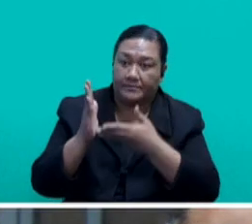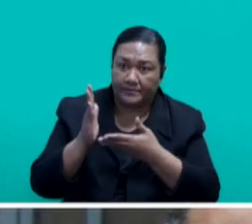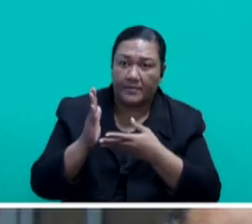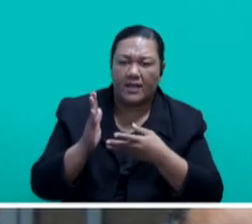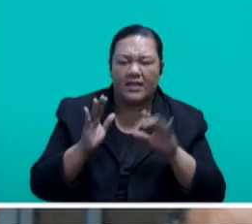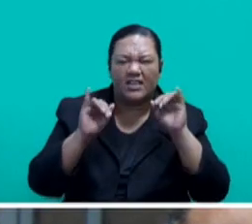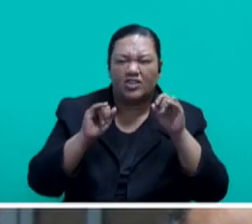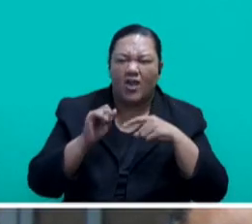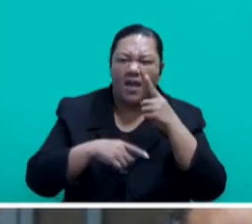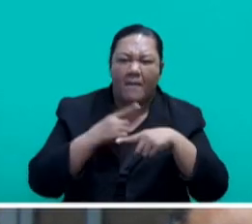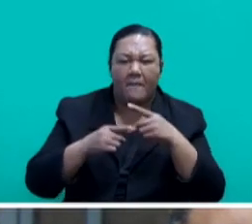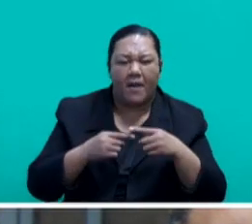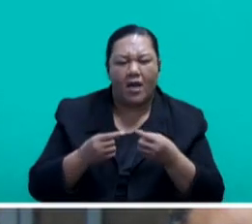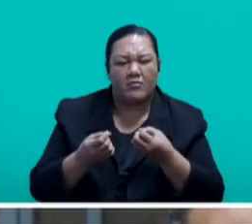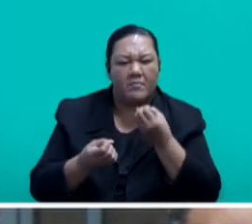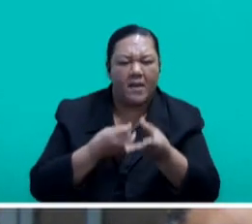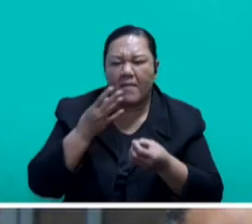the budget debate during the week.